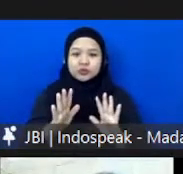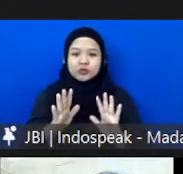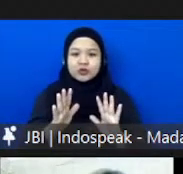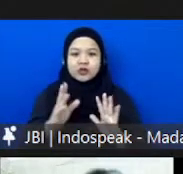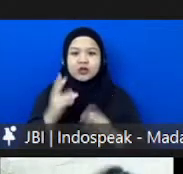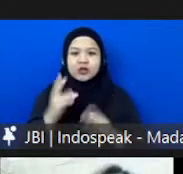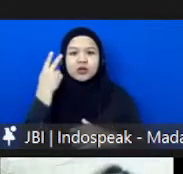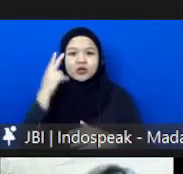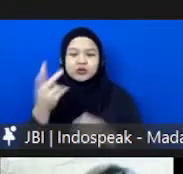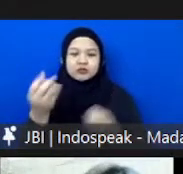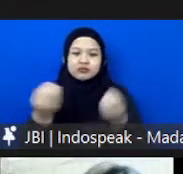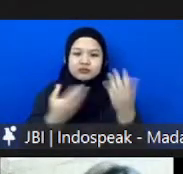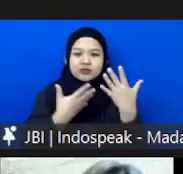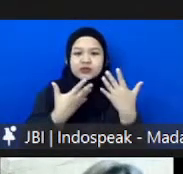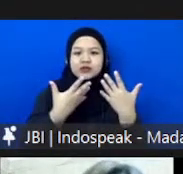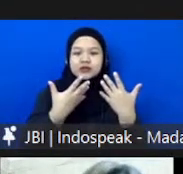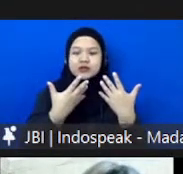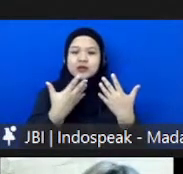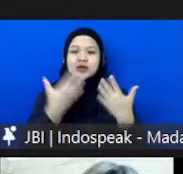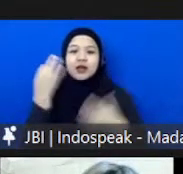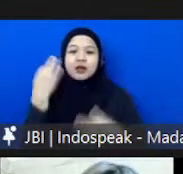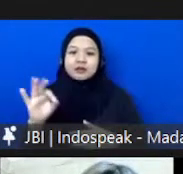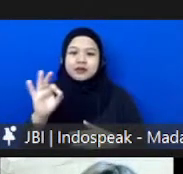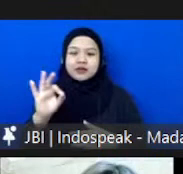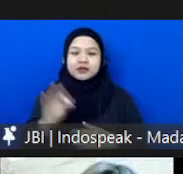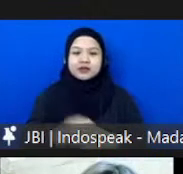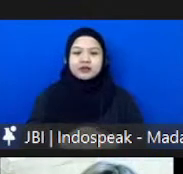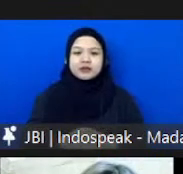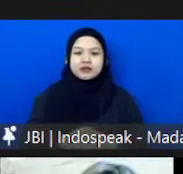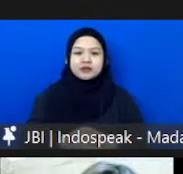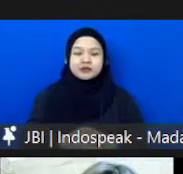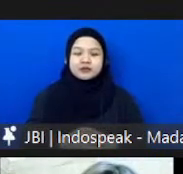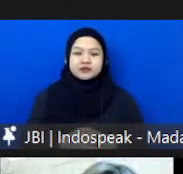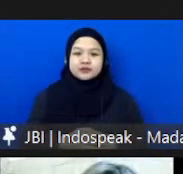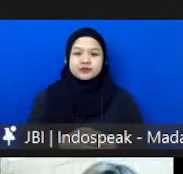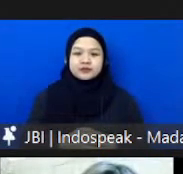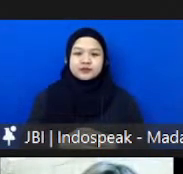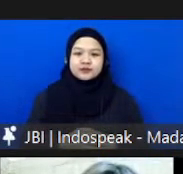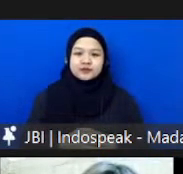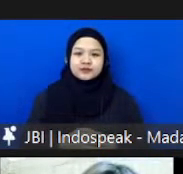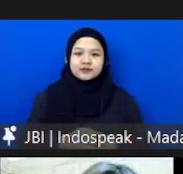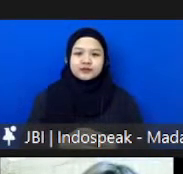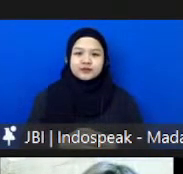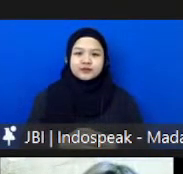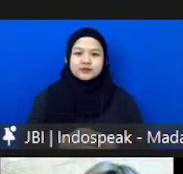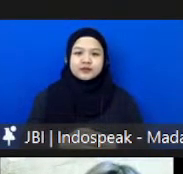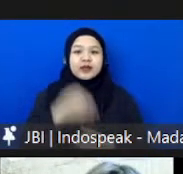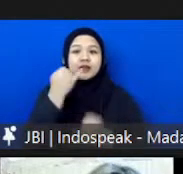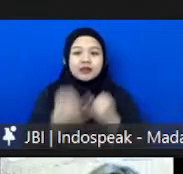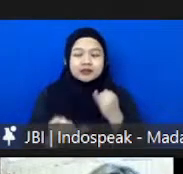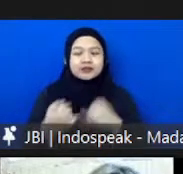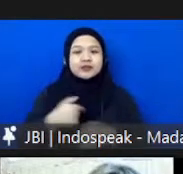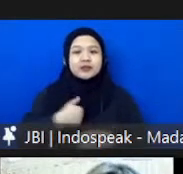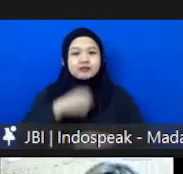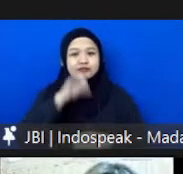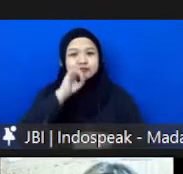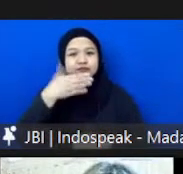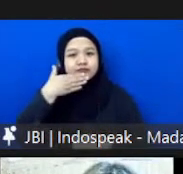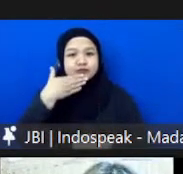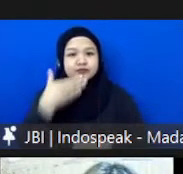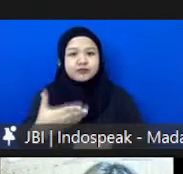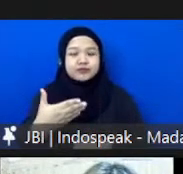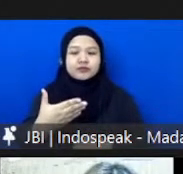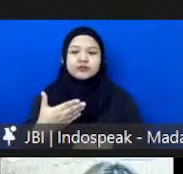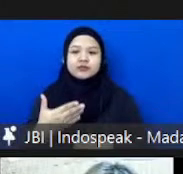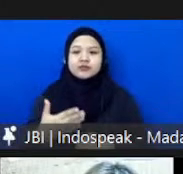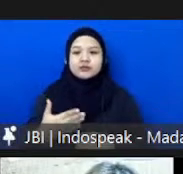update in sickness and health. And finally, I'd like to personally thank my